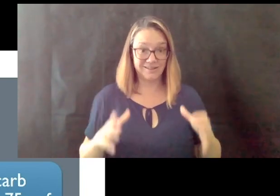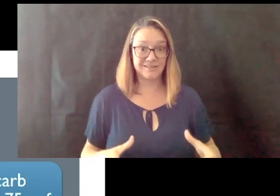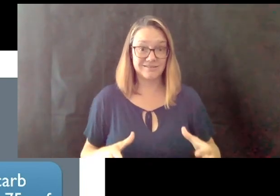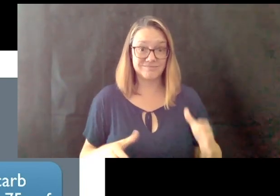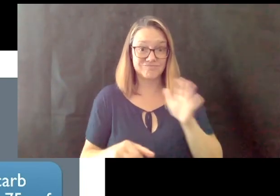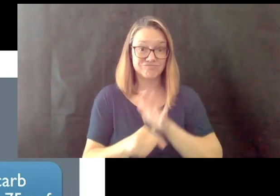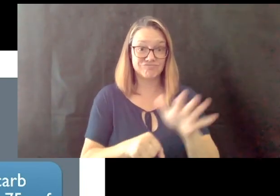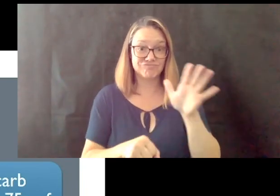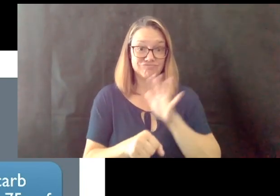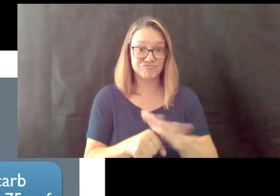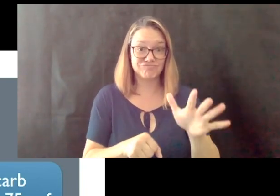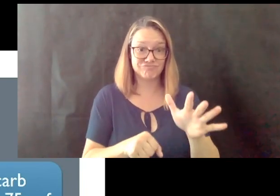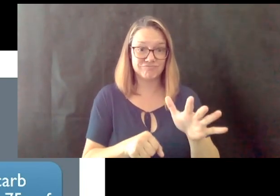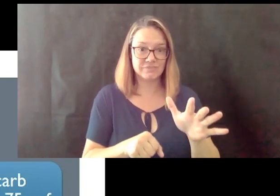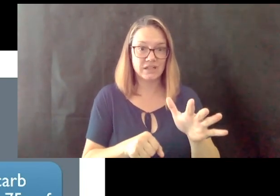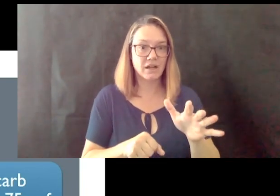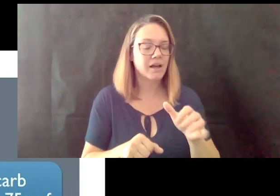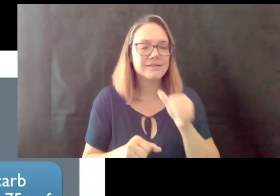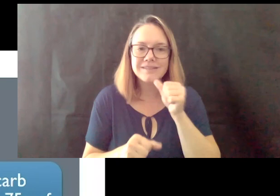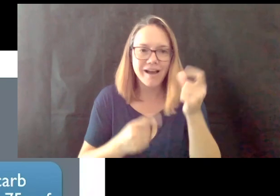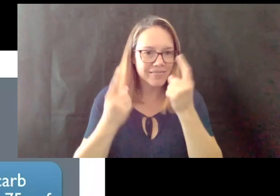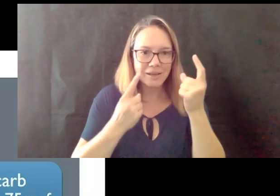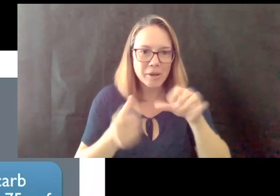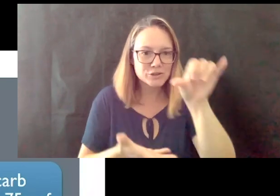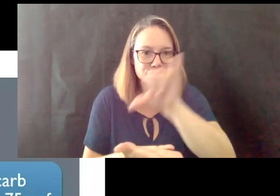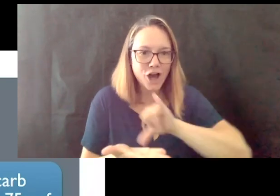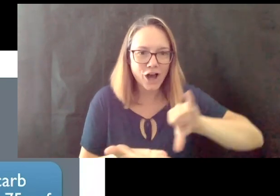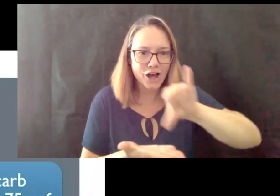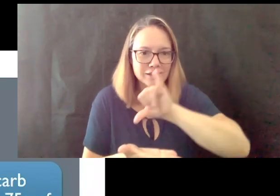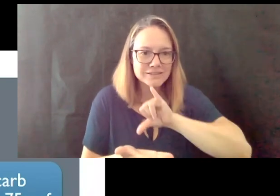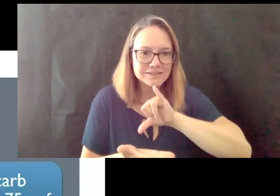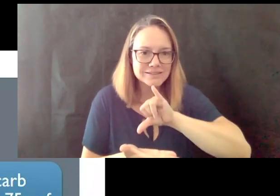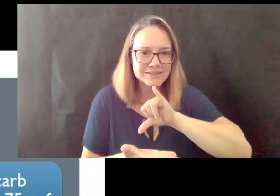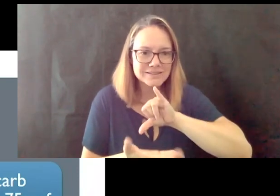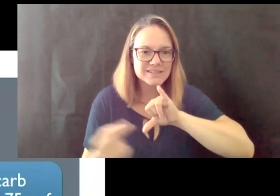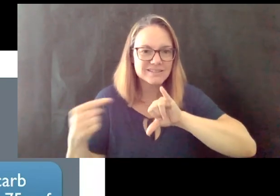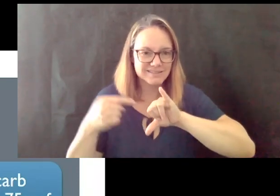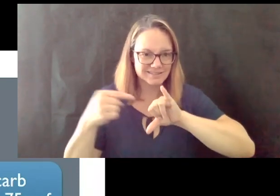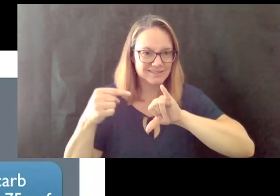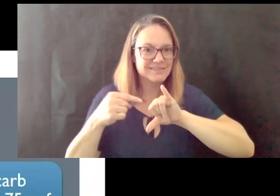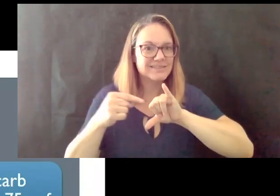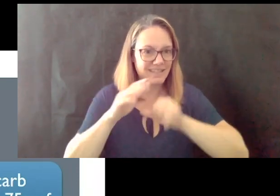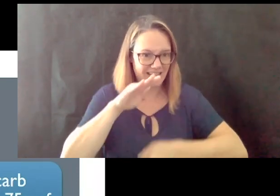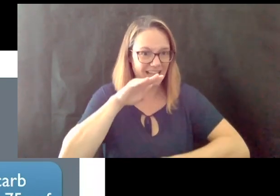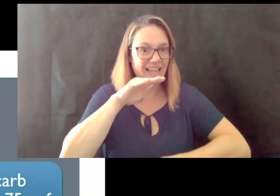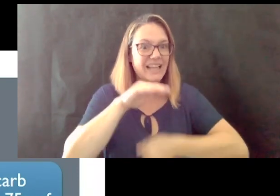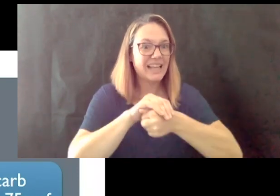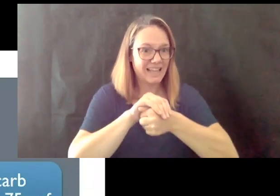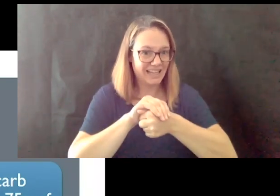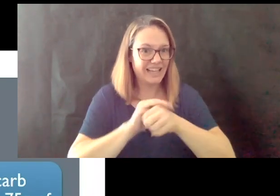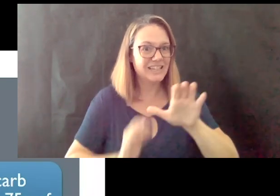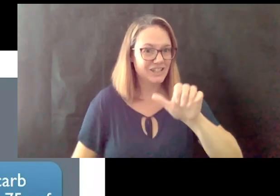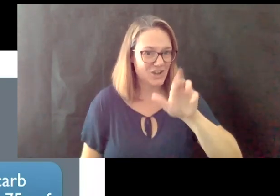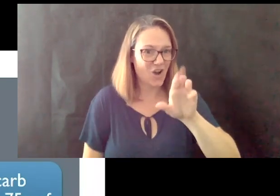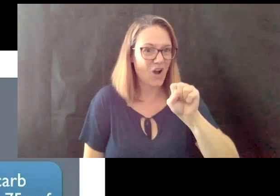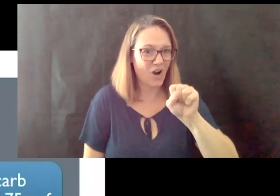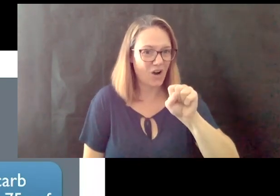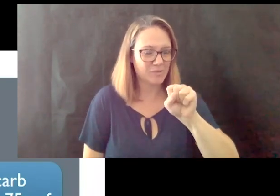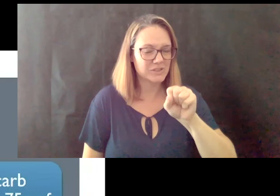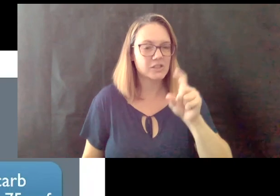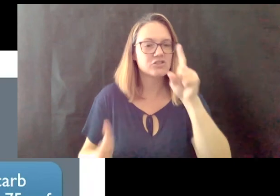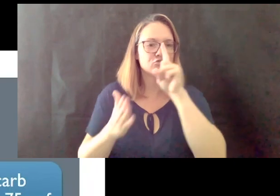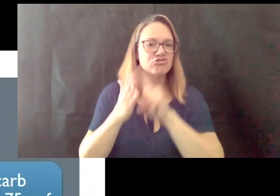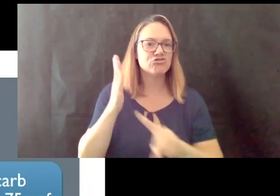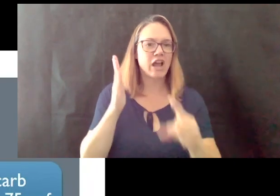I have my allotted carbs just in my spaghetti. And that's not even considering the sauce, which is a big hidden reservoir